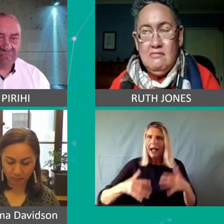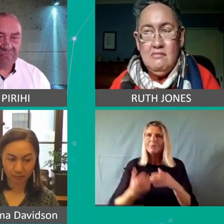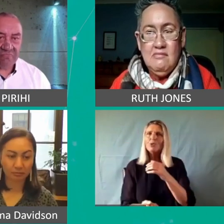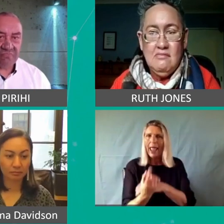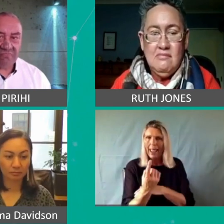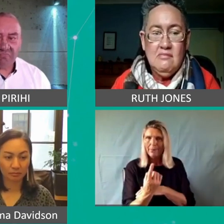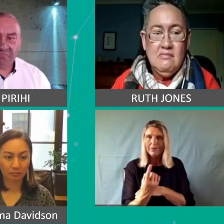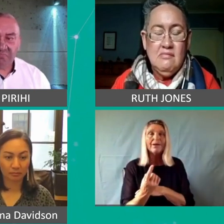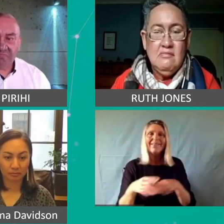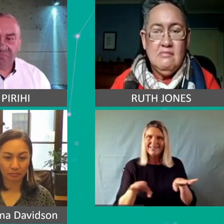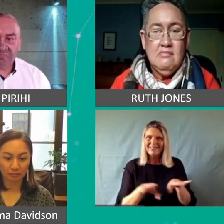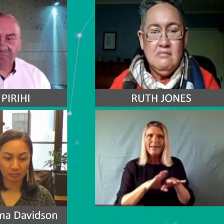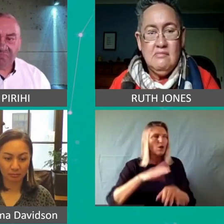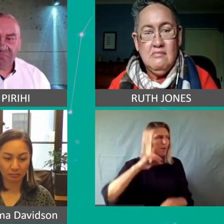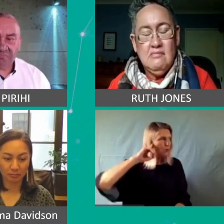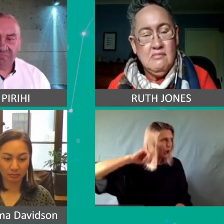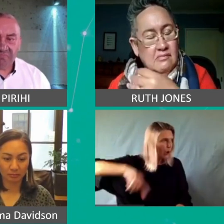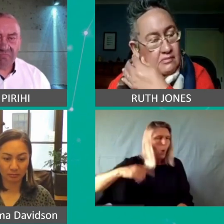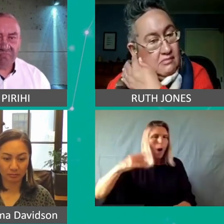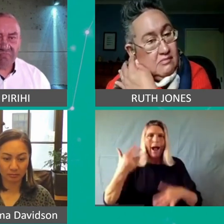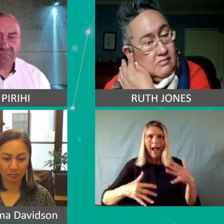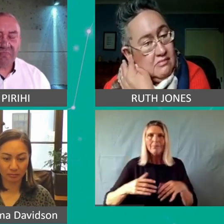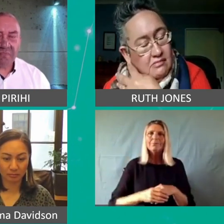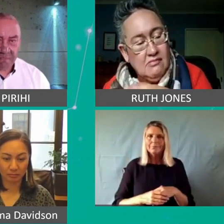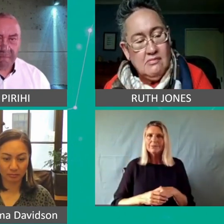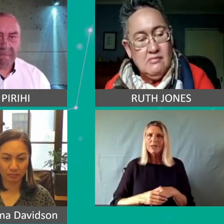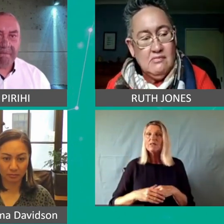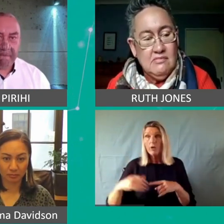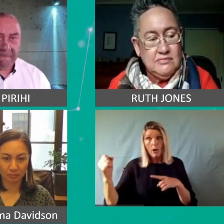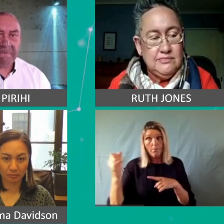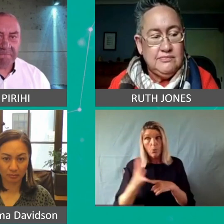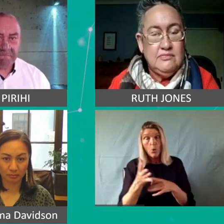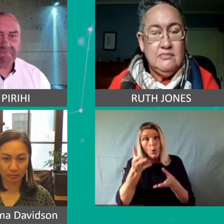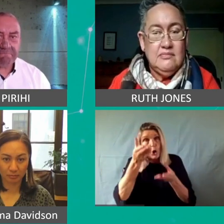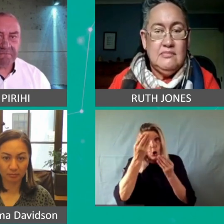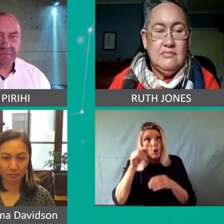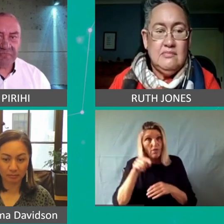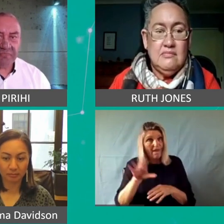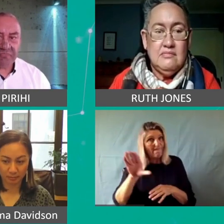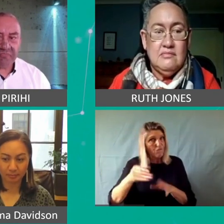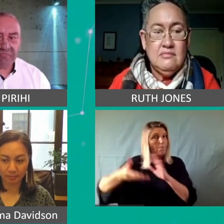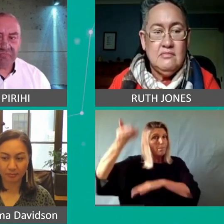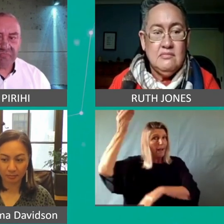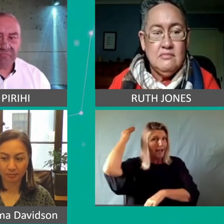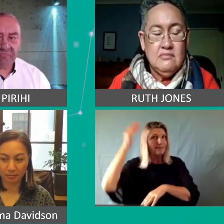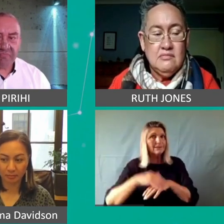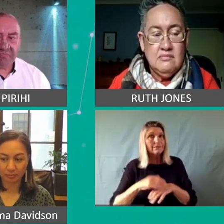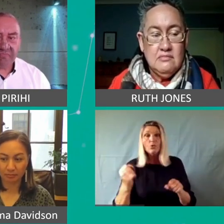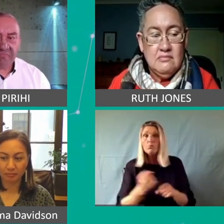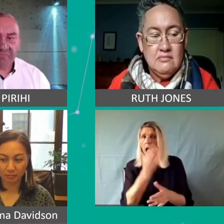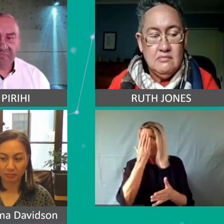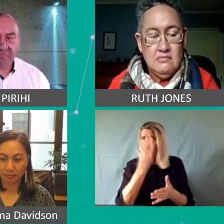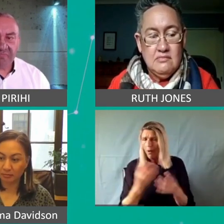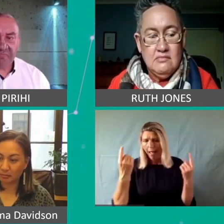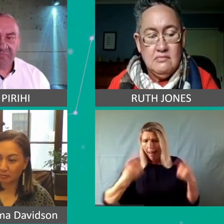be ignored. And so I think that's a crucial message that we learn from the past to ensure that we never let those